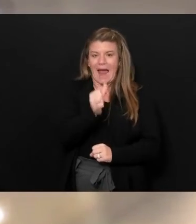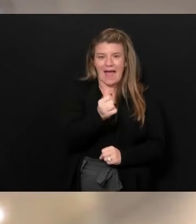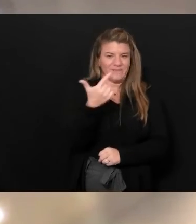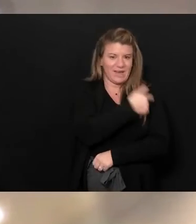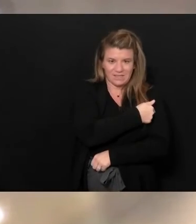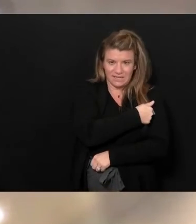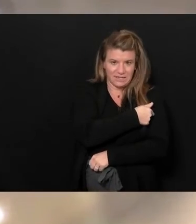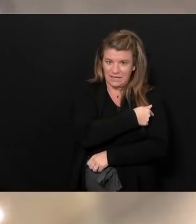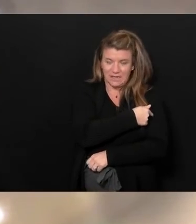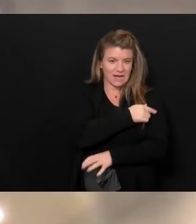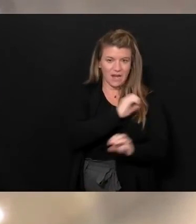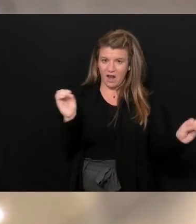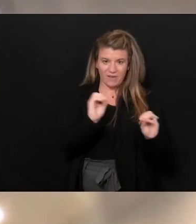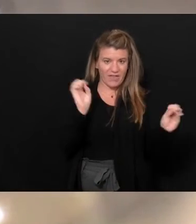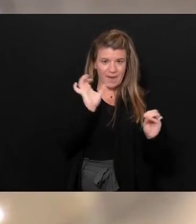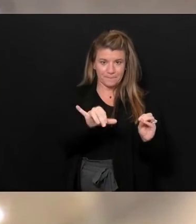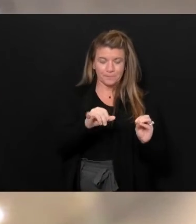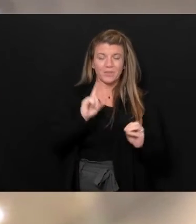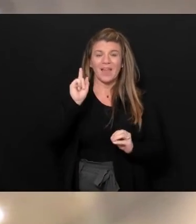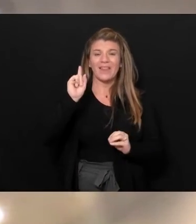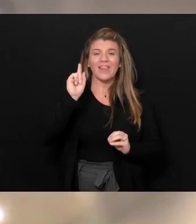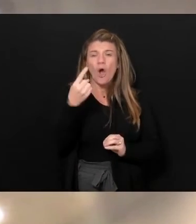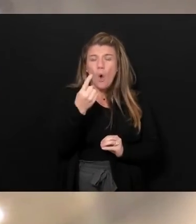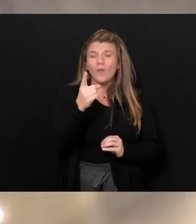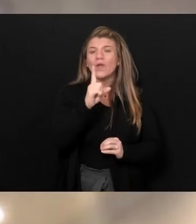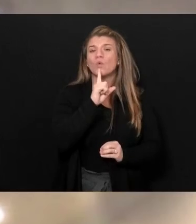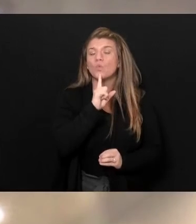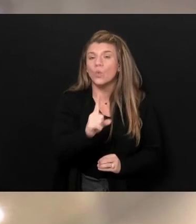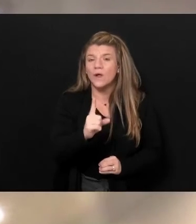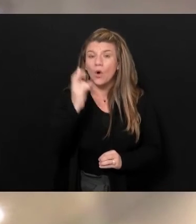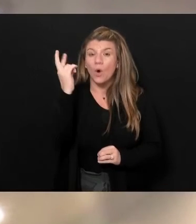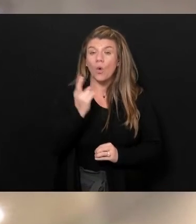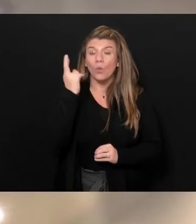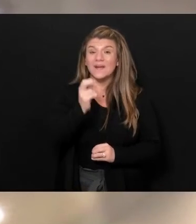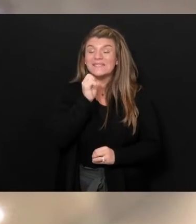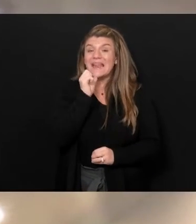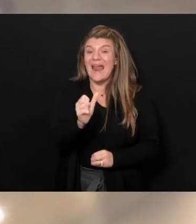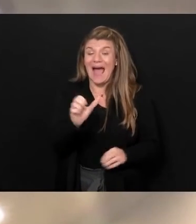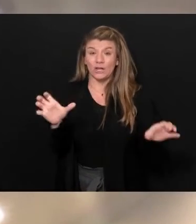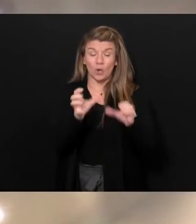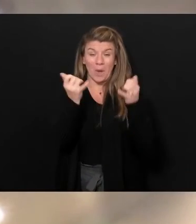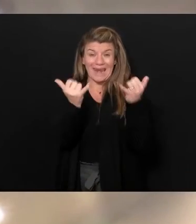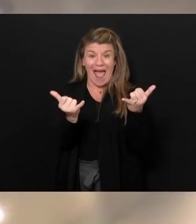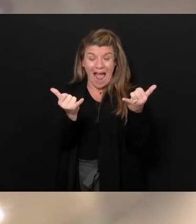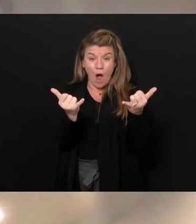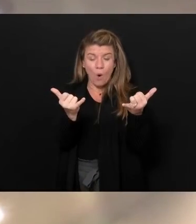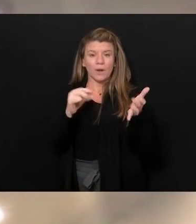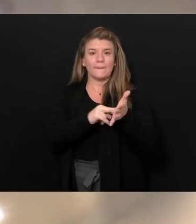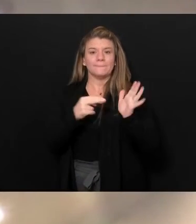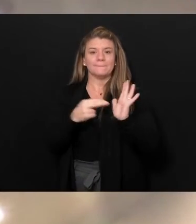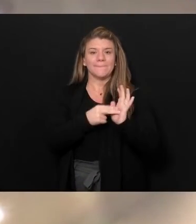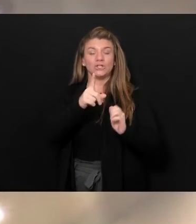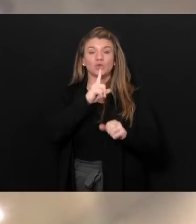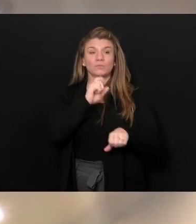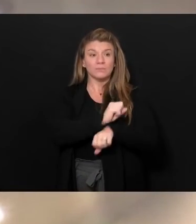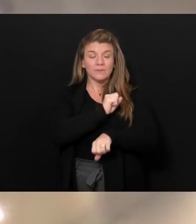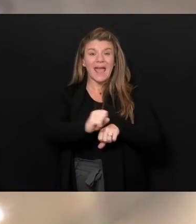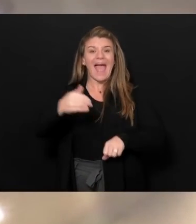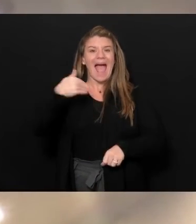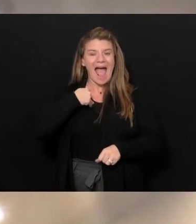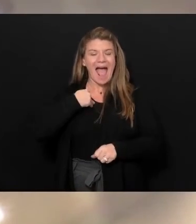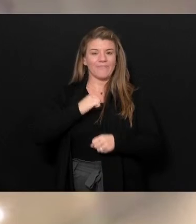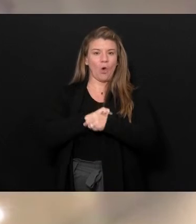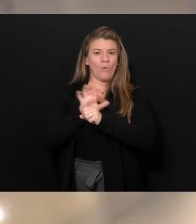the vaccine. The only real reason not to get the vaccine right away would be that you're actively infected with